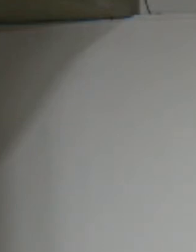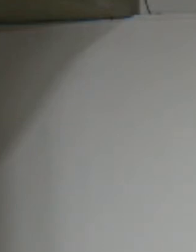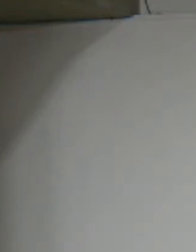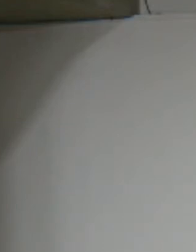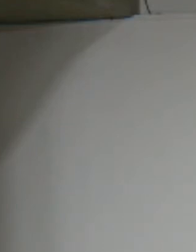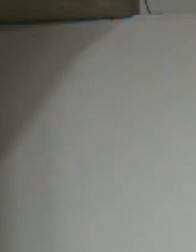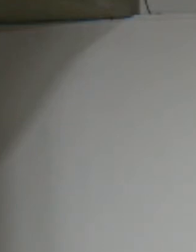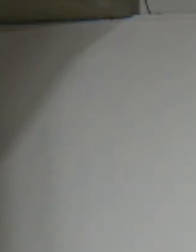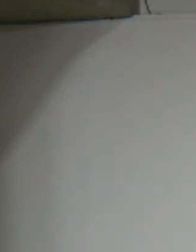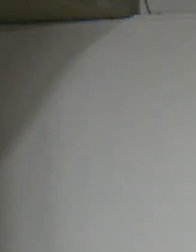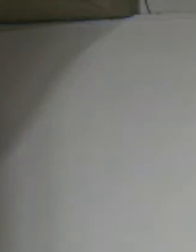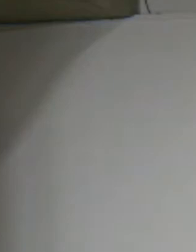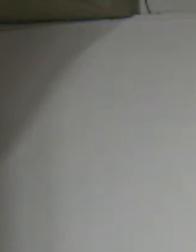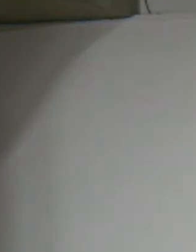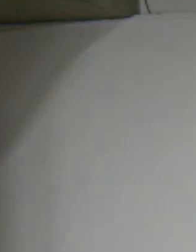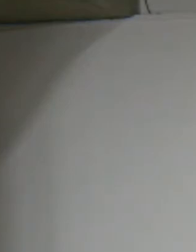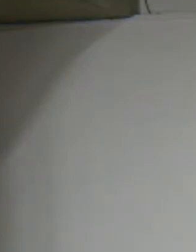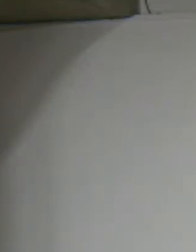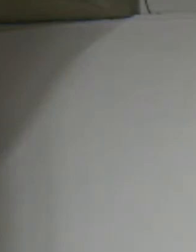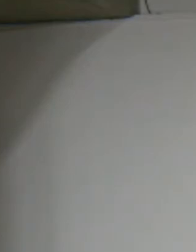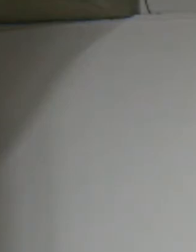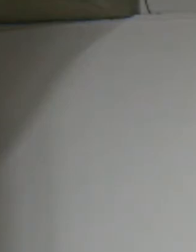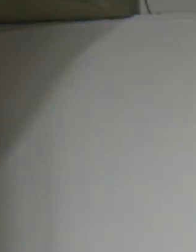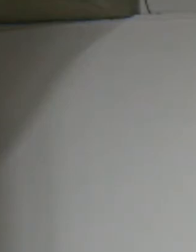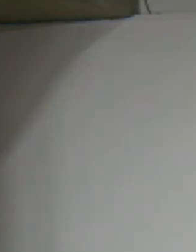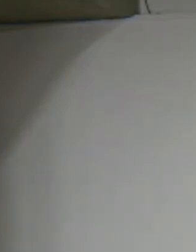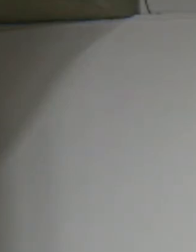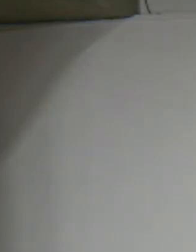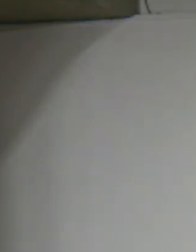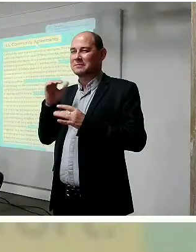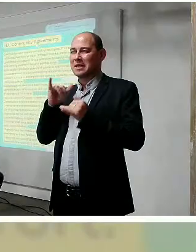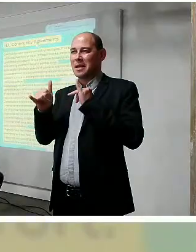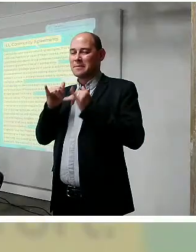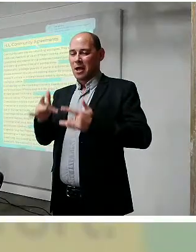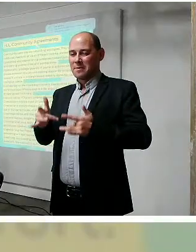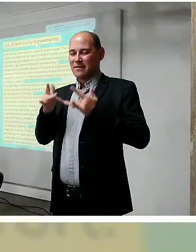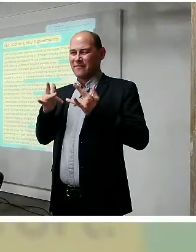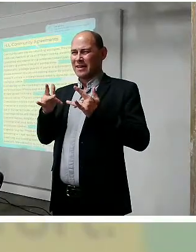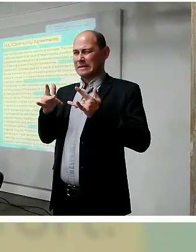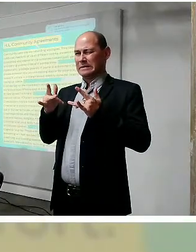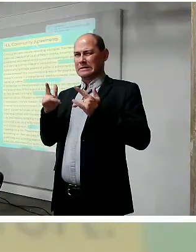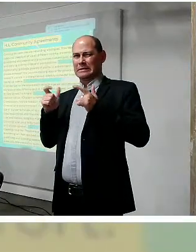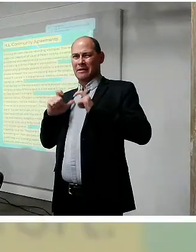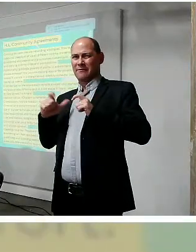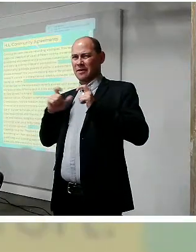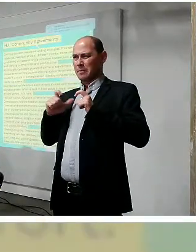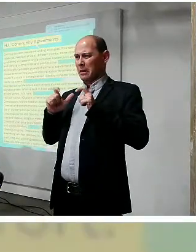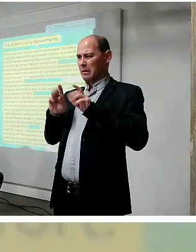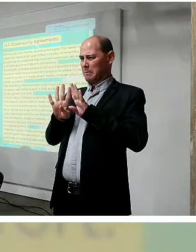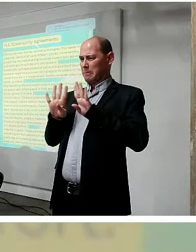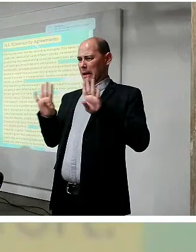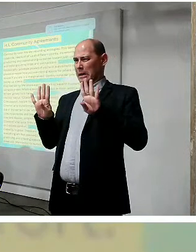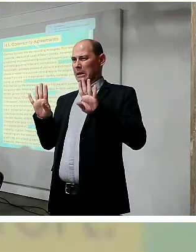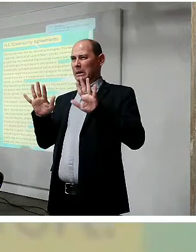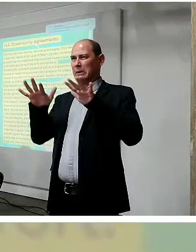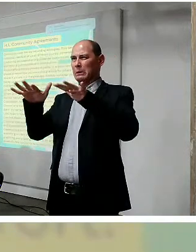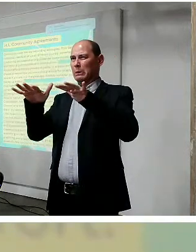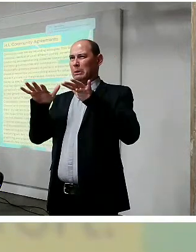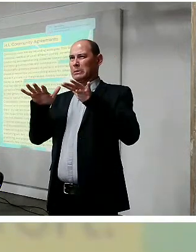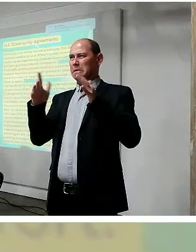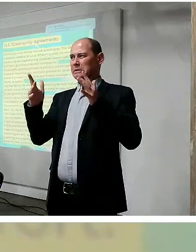people up here speaking and this like divide. So we just really wanted to open up the next half an hour